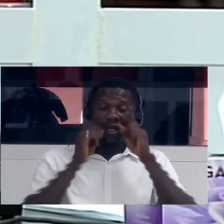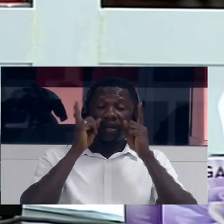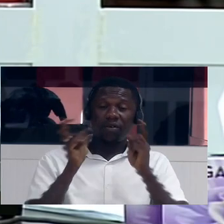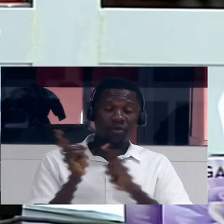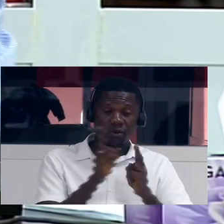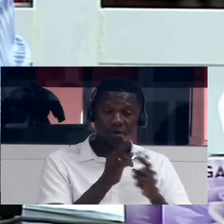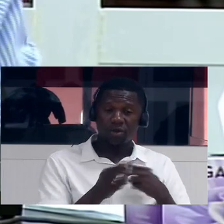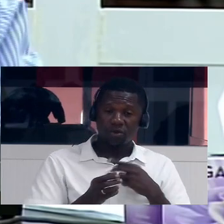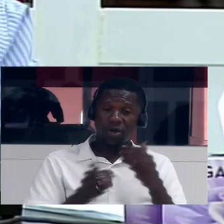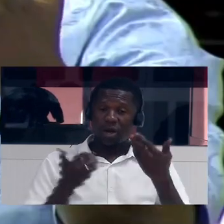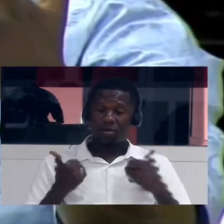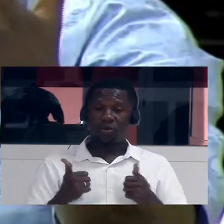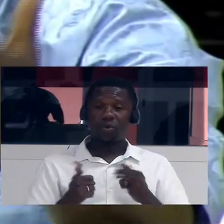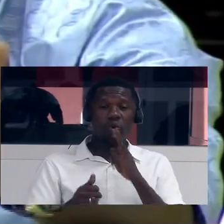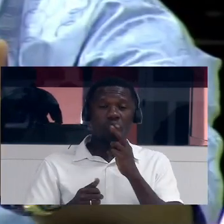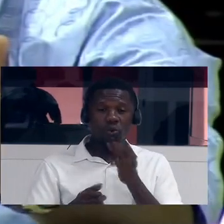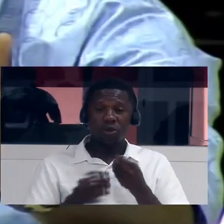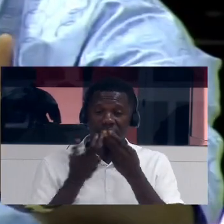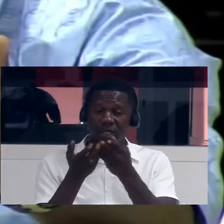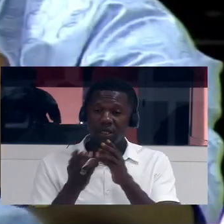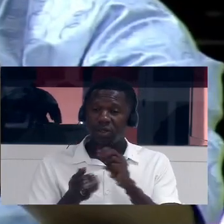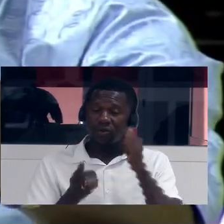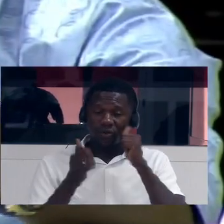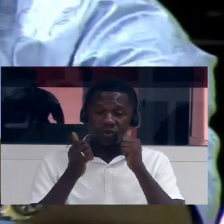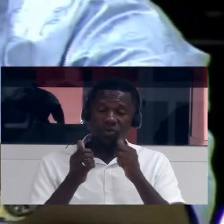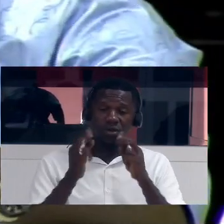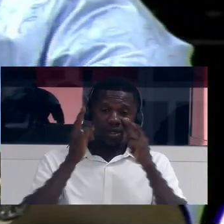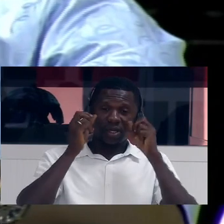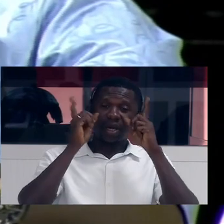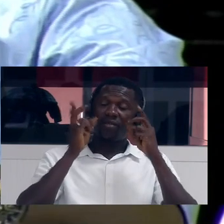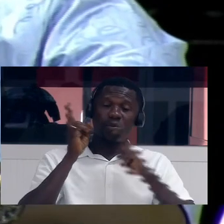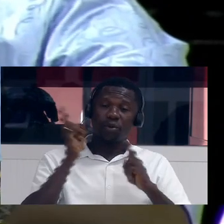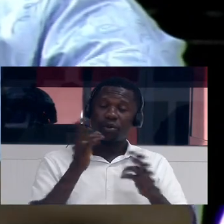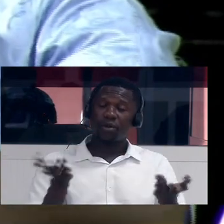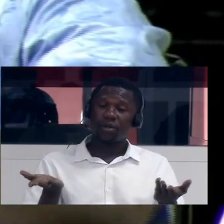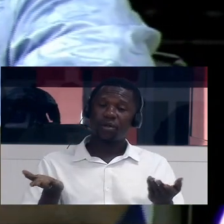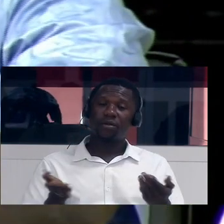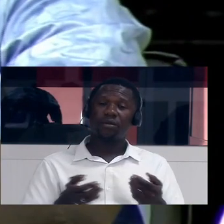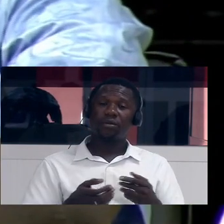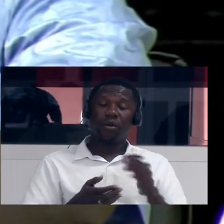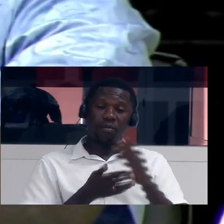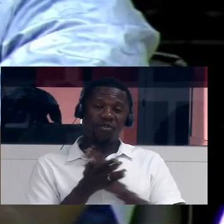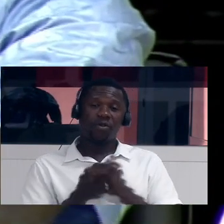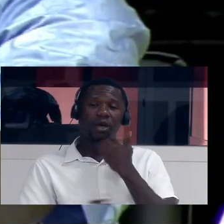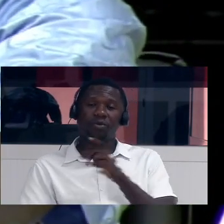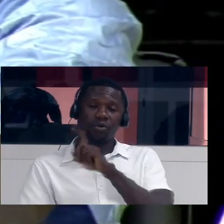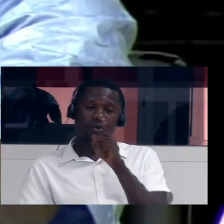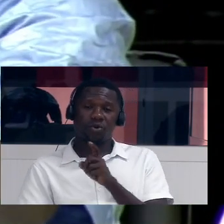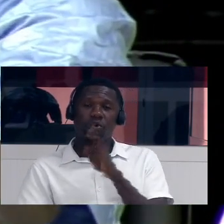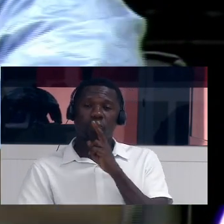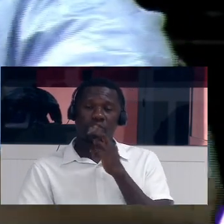use of live ammunition? But before asking them the question, who authorized the use of